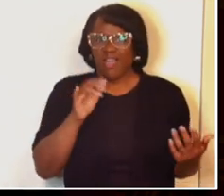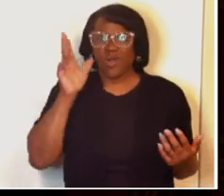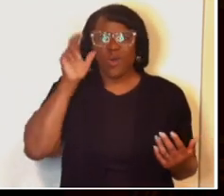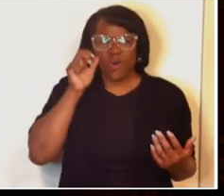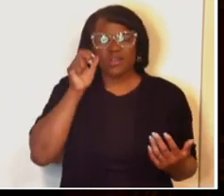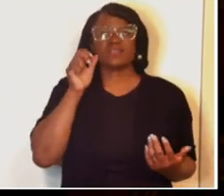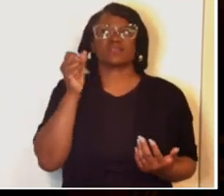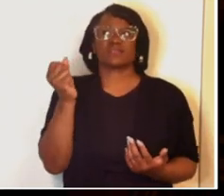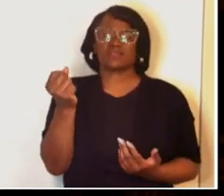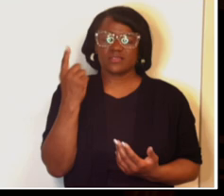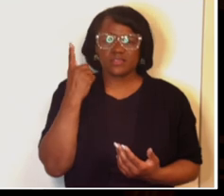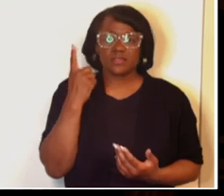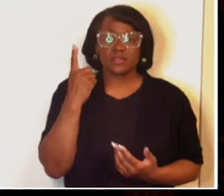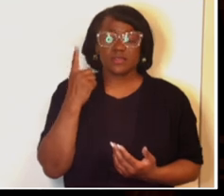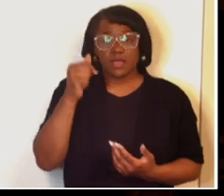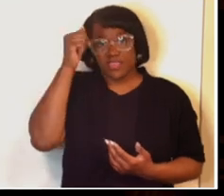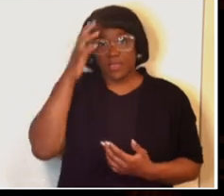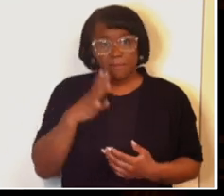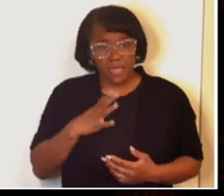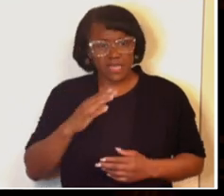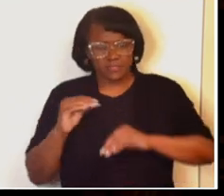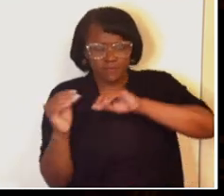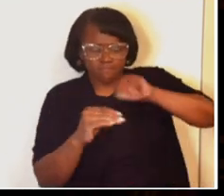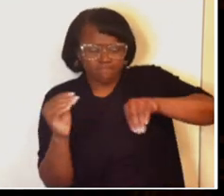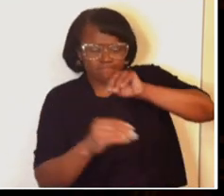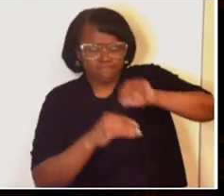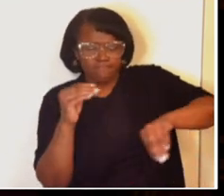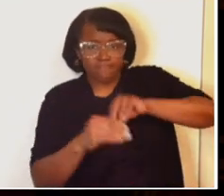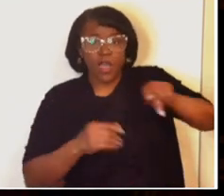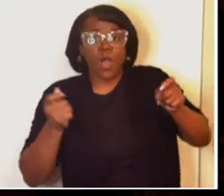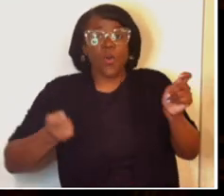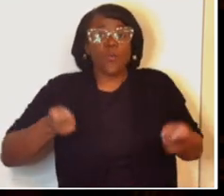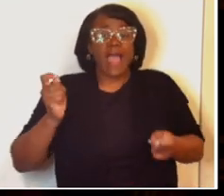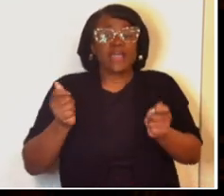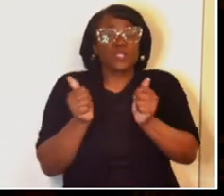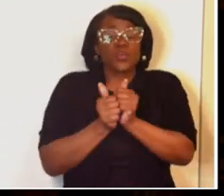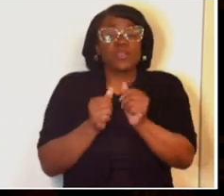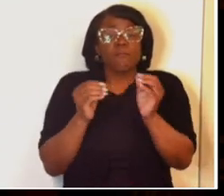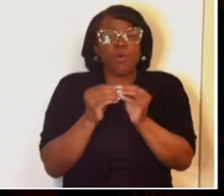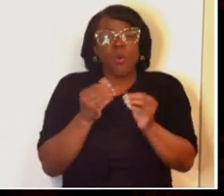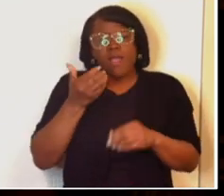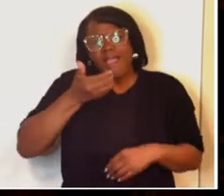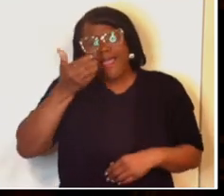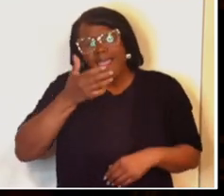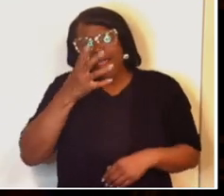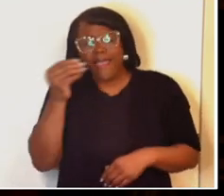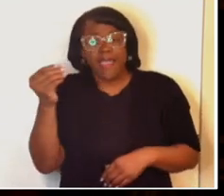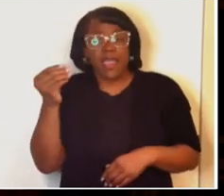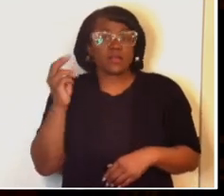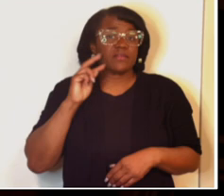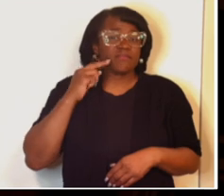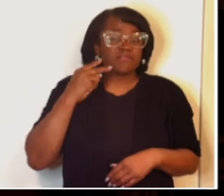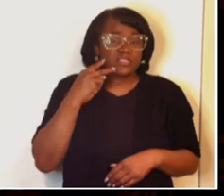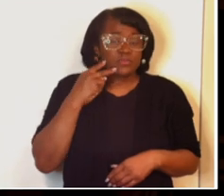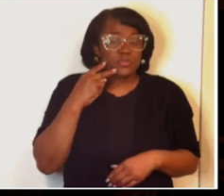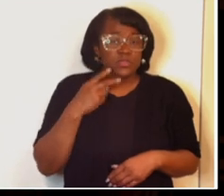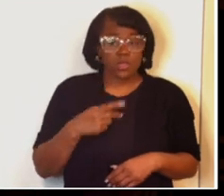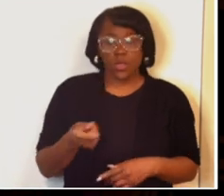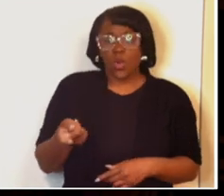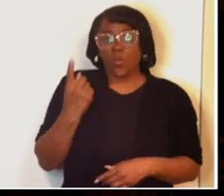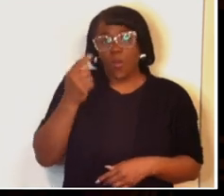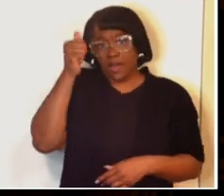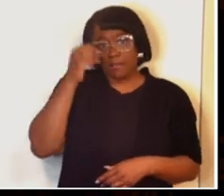men filled the wagon with more hay and produce. The younger white man took the reins to leave. The older man was still holding her